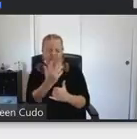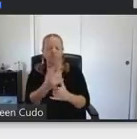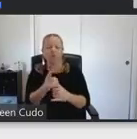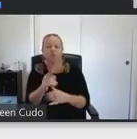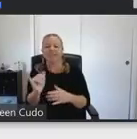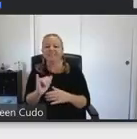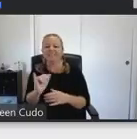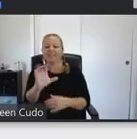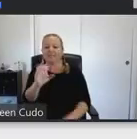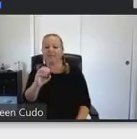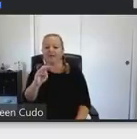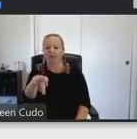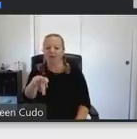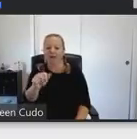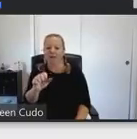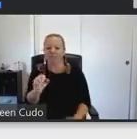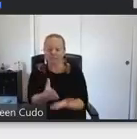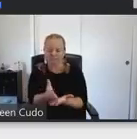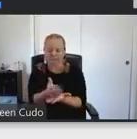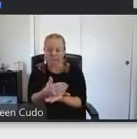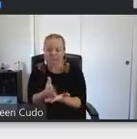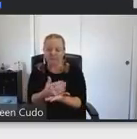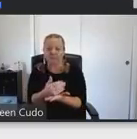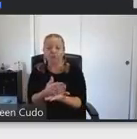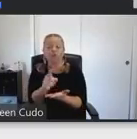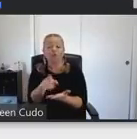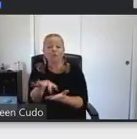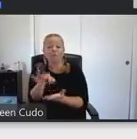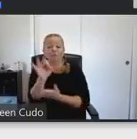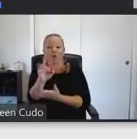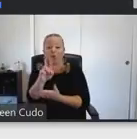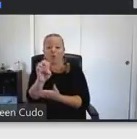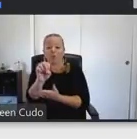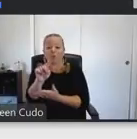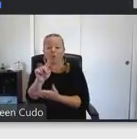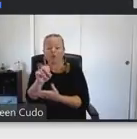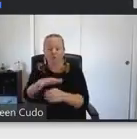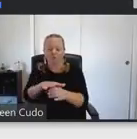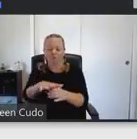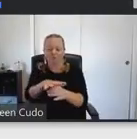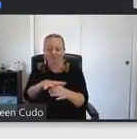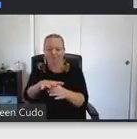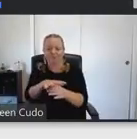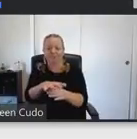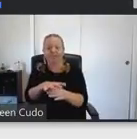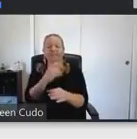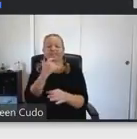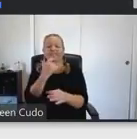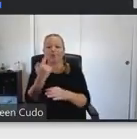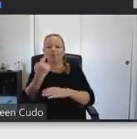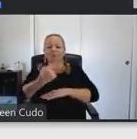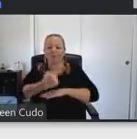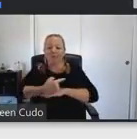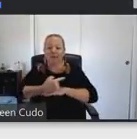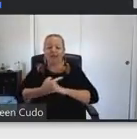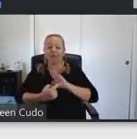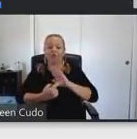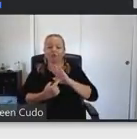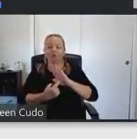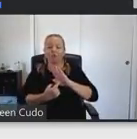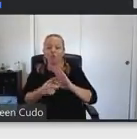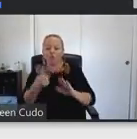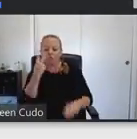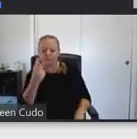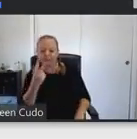just the same thing, which you can select which region you want. And it will tell you based on the date that shows up when you hover what the